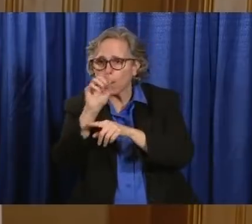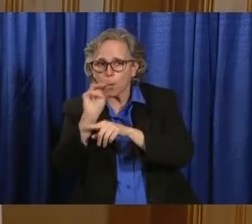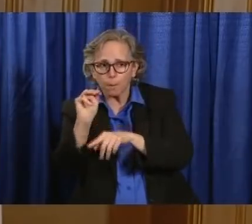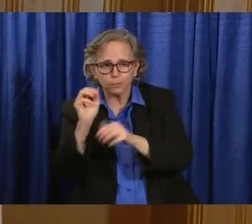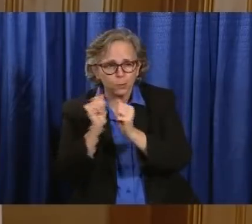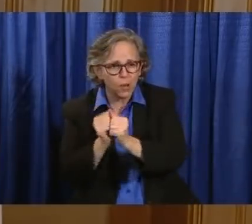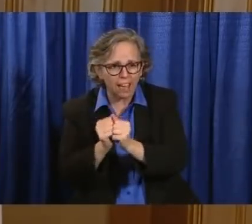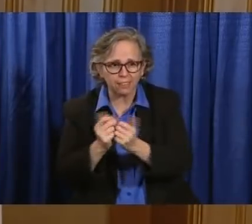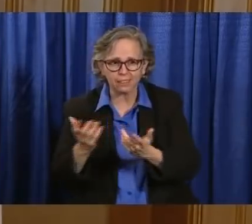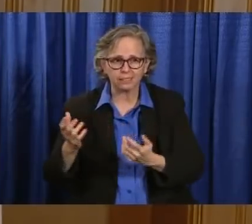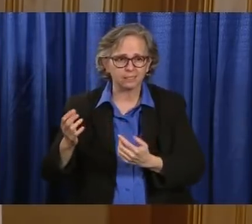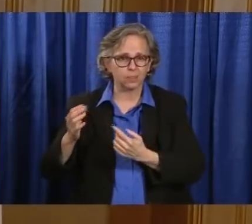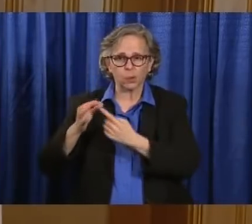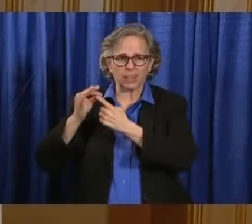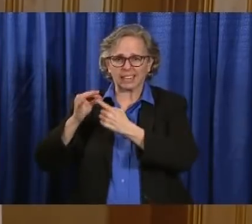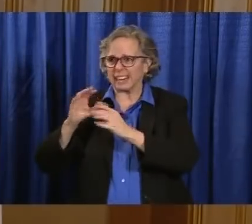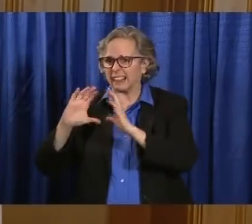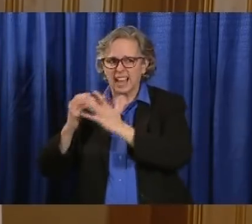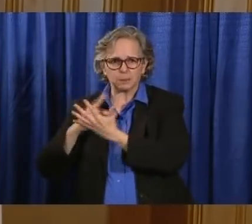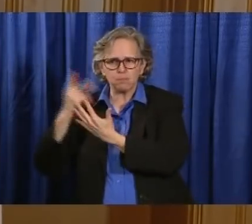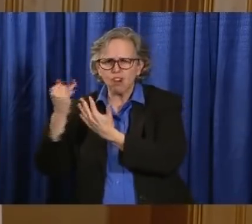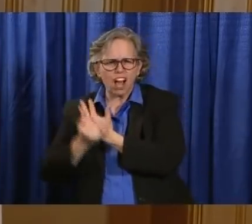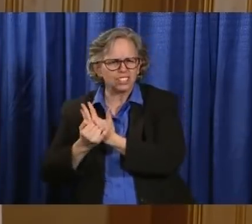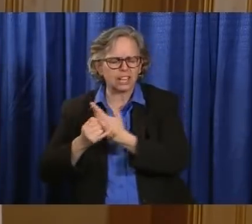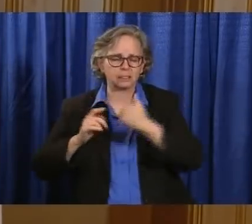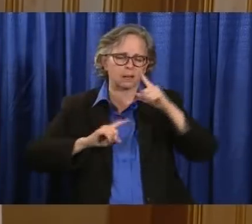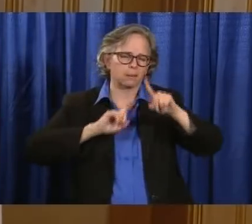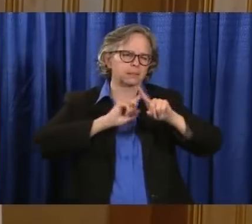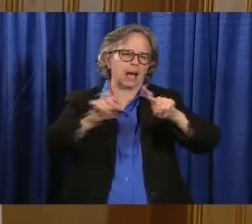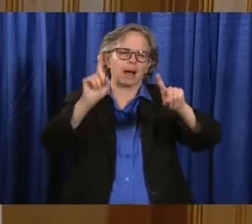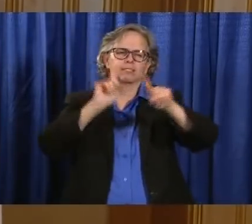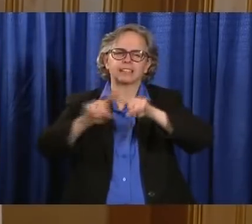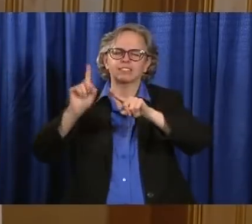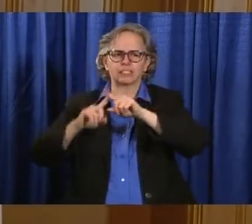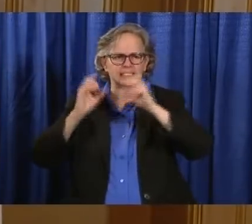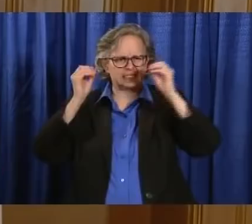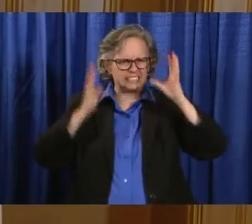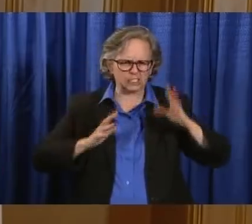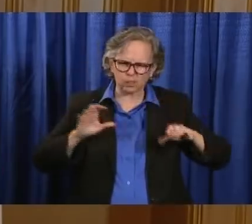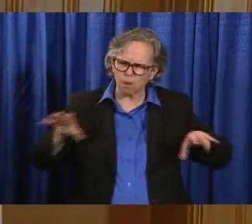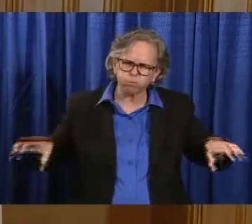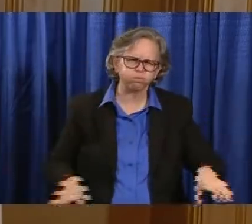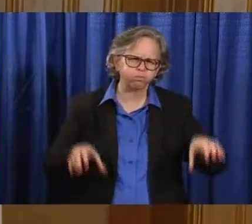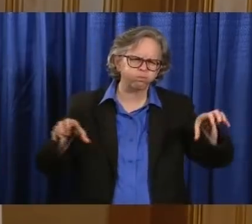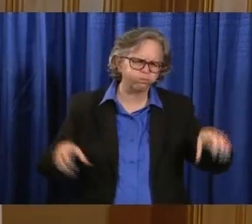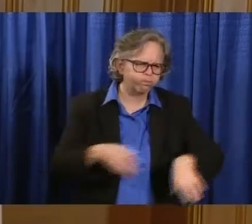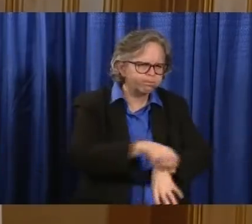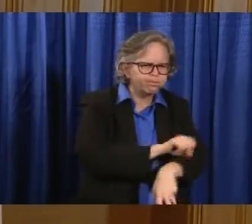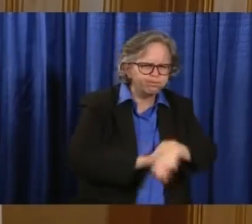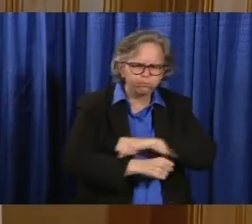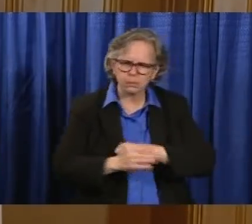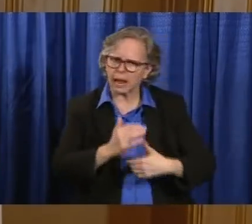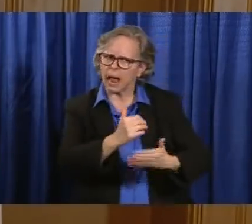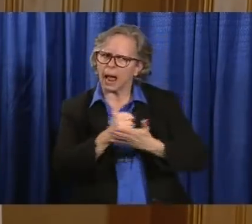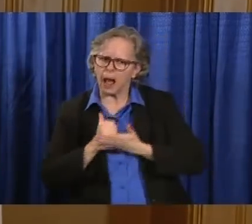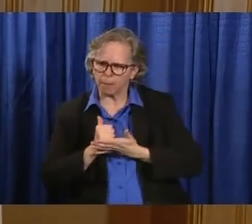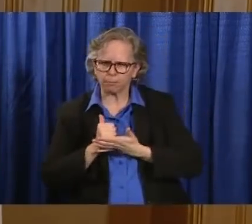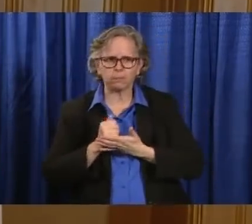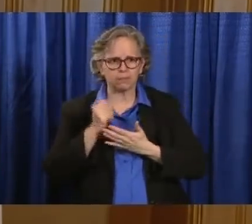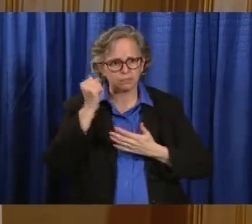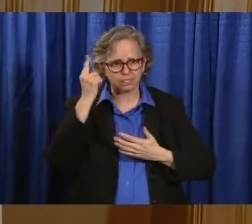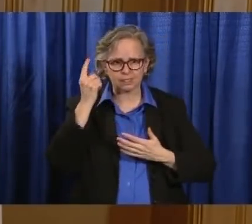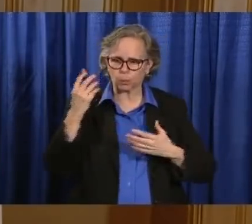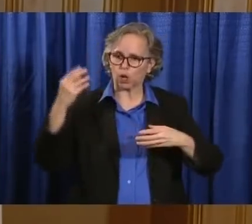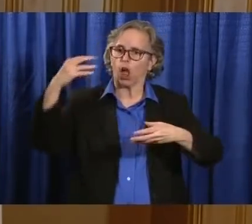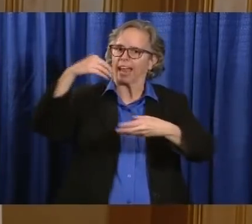projects, teachers are helping students understand that we all are in this together and we'll get through it. So